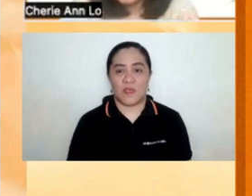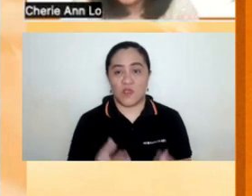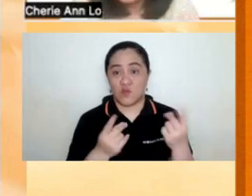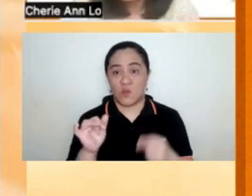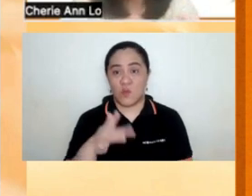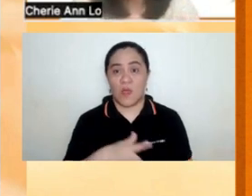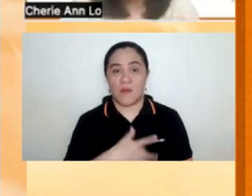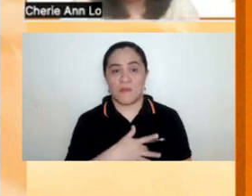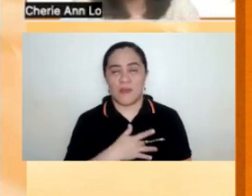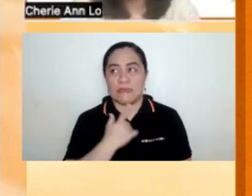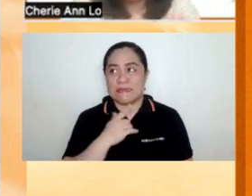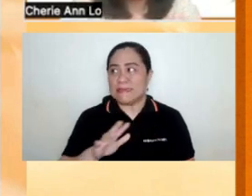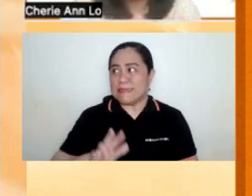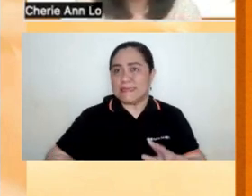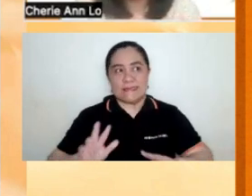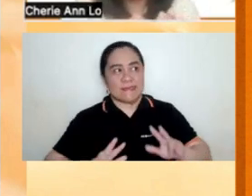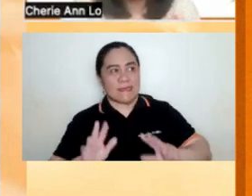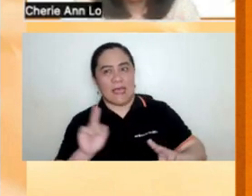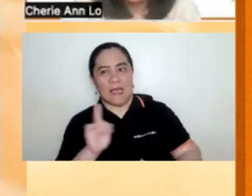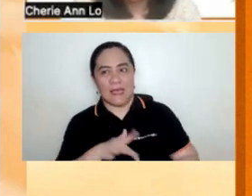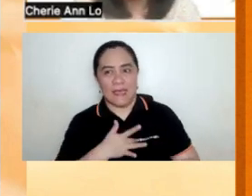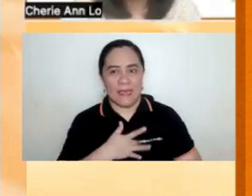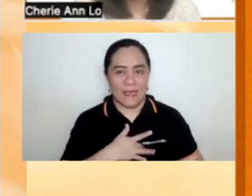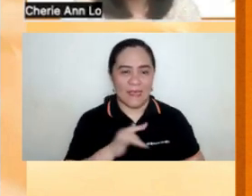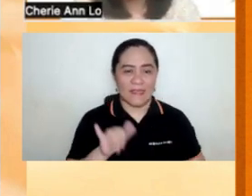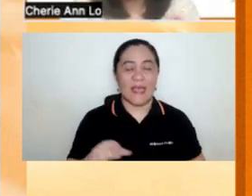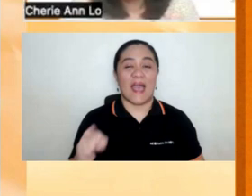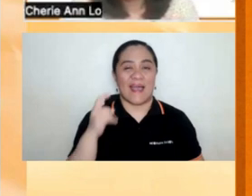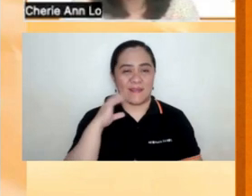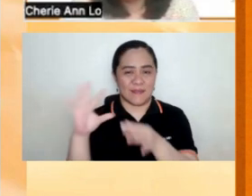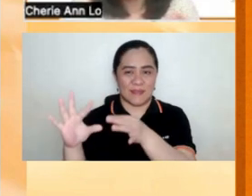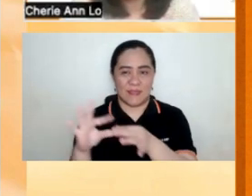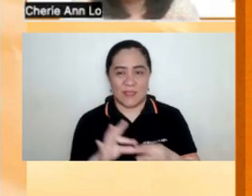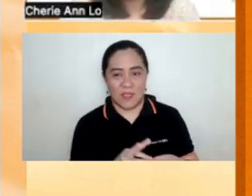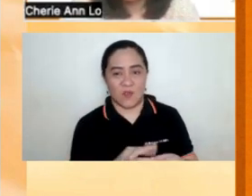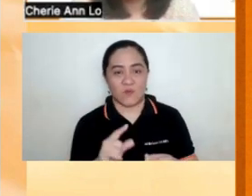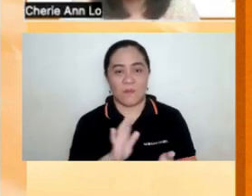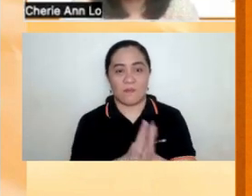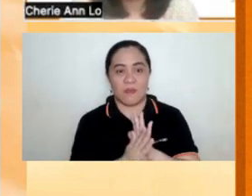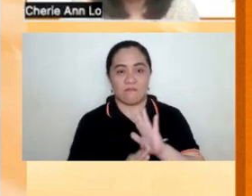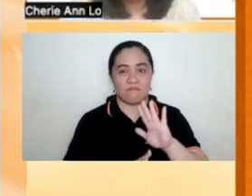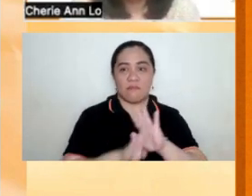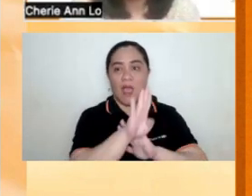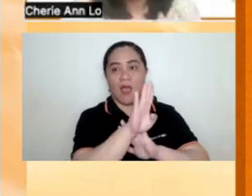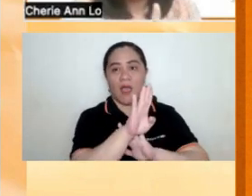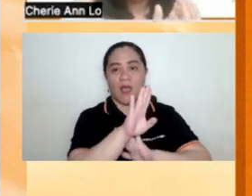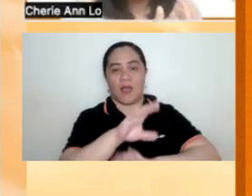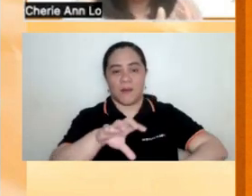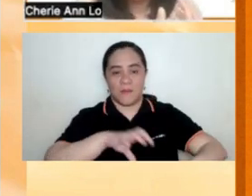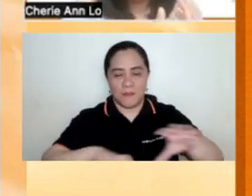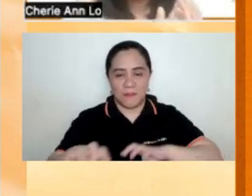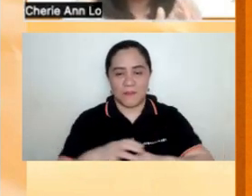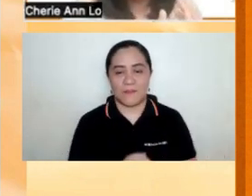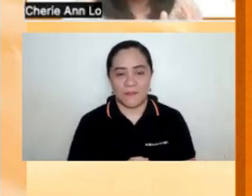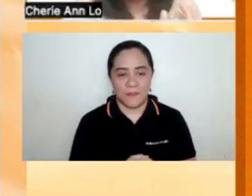feeling anxious. No? And they found that when there's anxiety, there's higher activation in this part of the brain. And